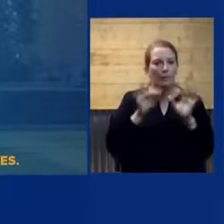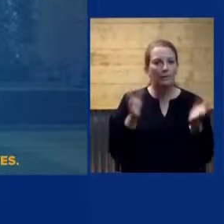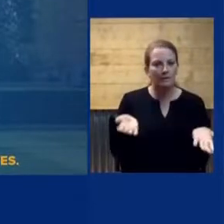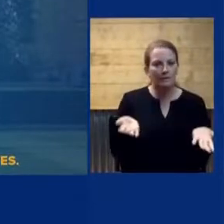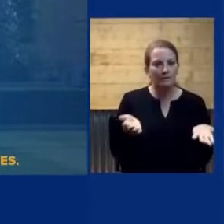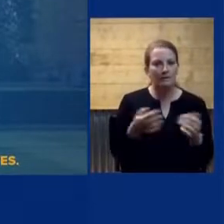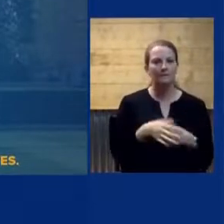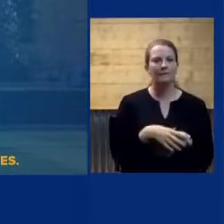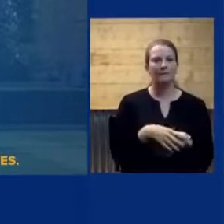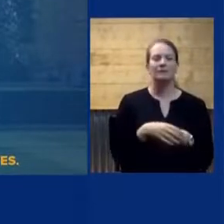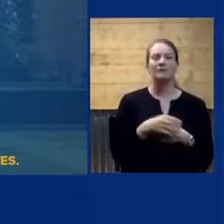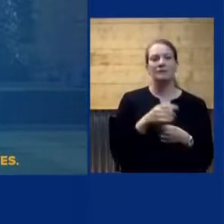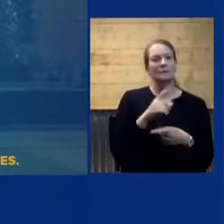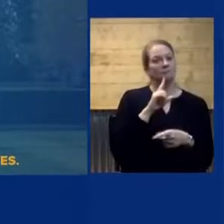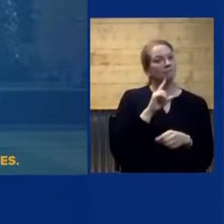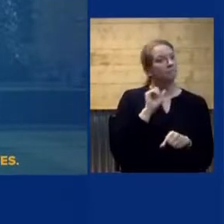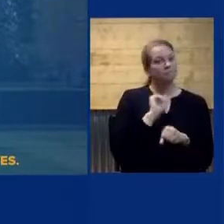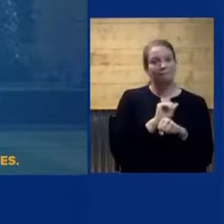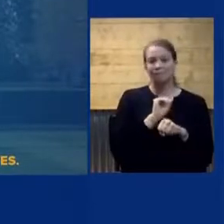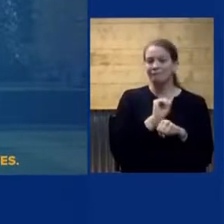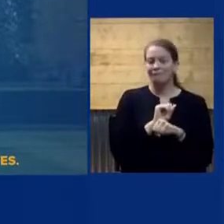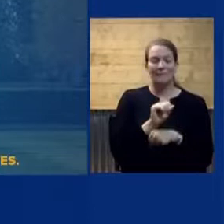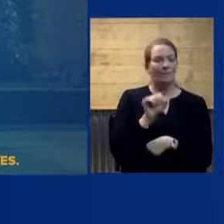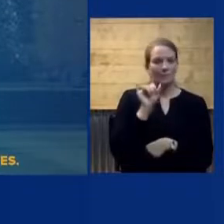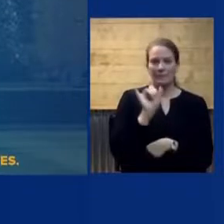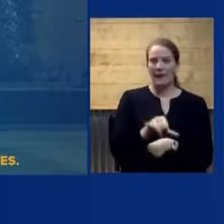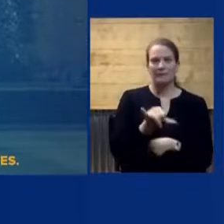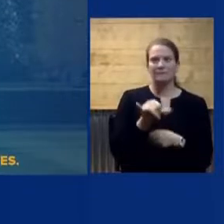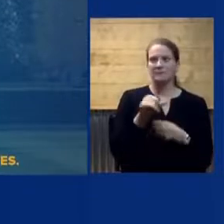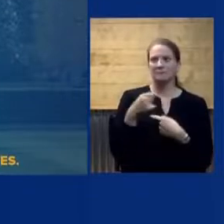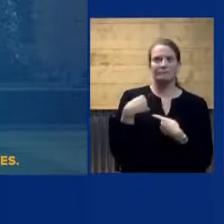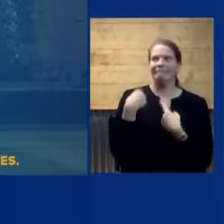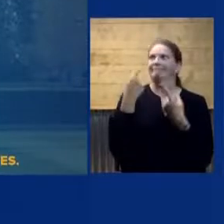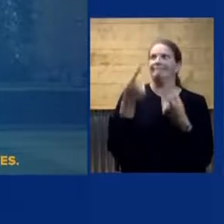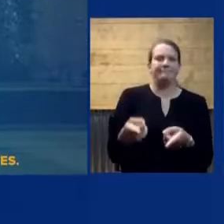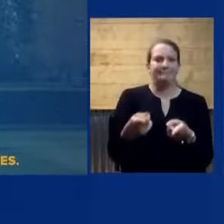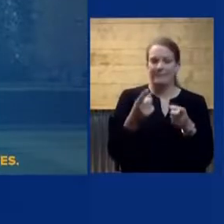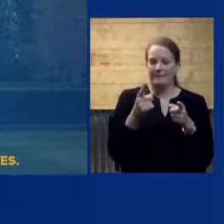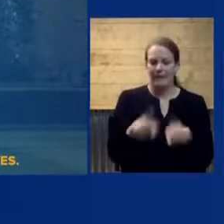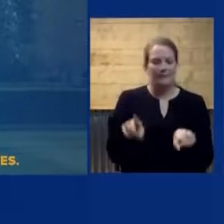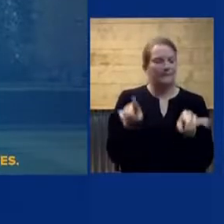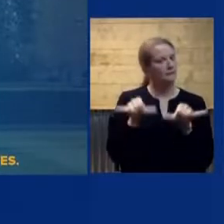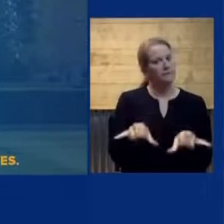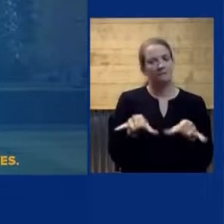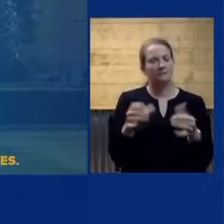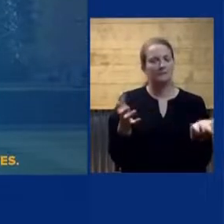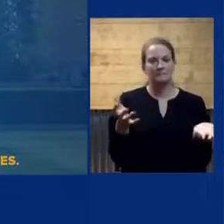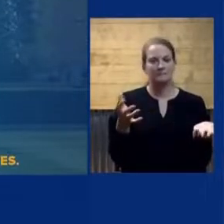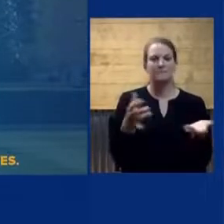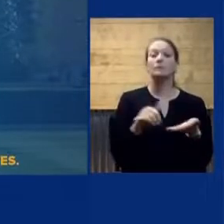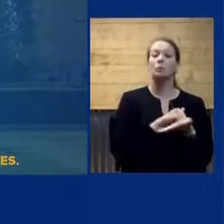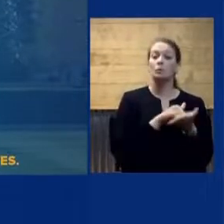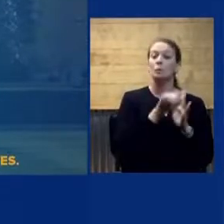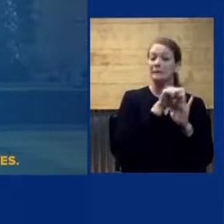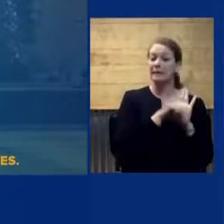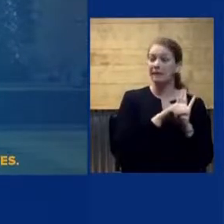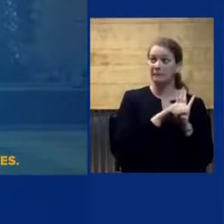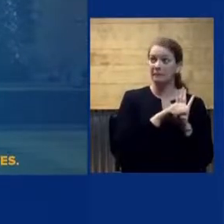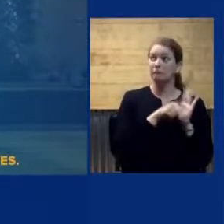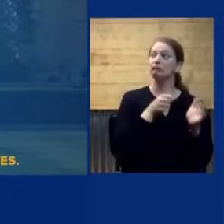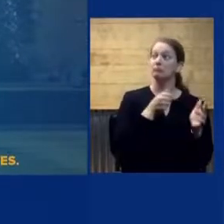story throughout this COVID crisis. New York has proven what